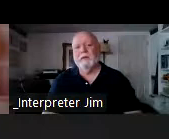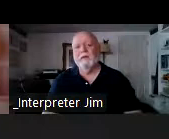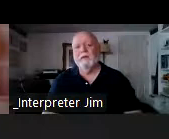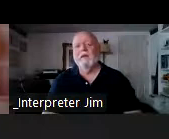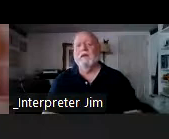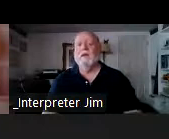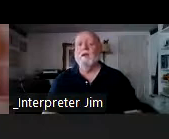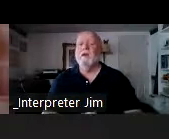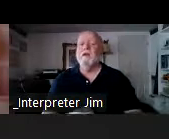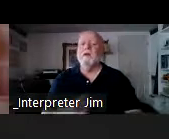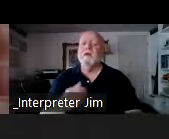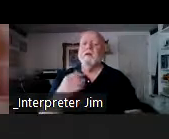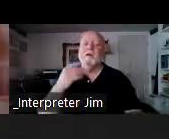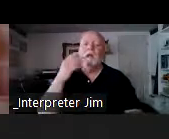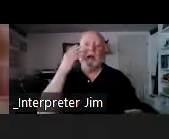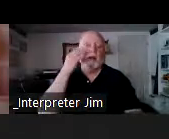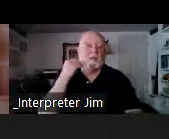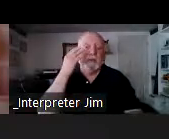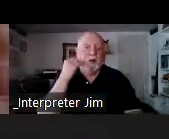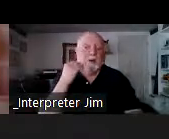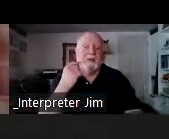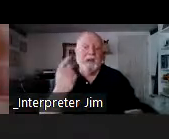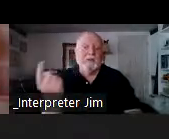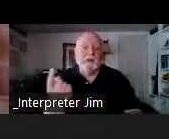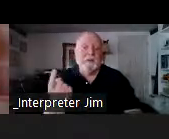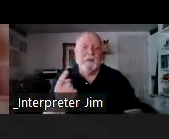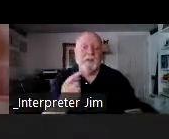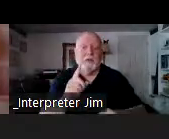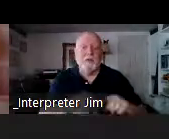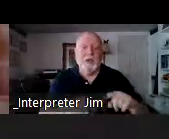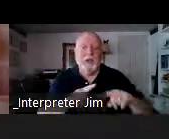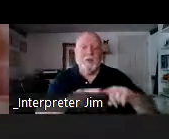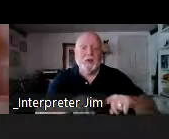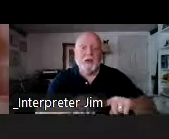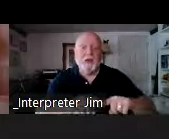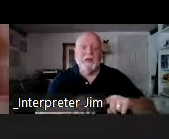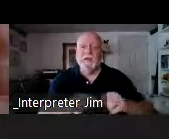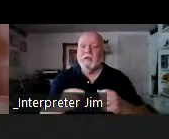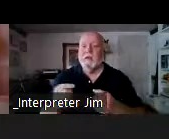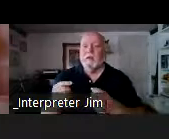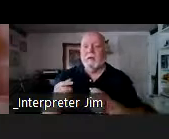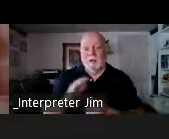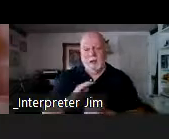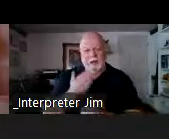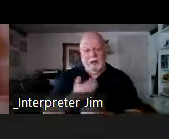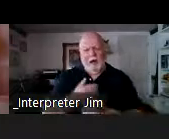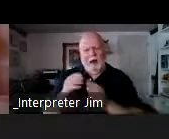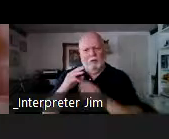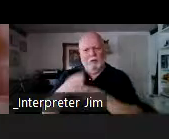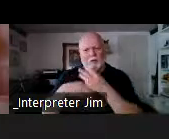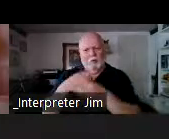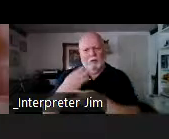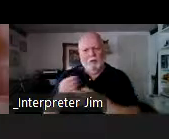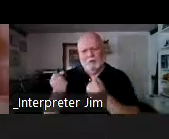In experience of unreliability, when we think about our clients and how so many of them have issues with honesty, feeling confident in the world